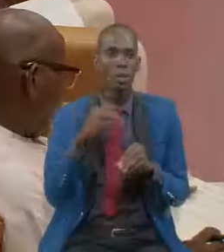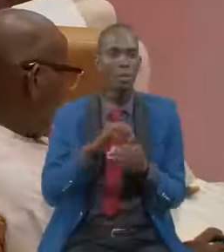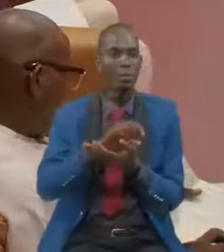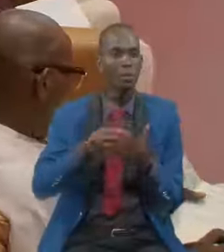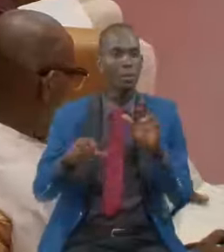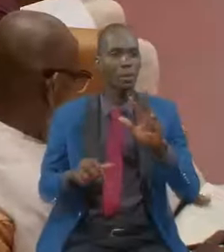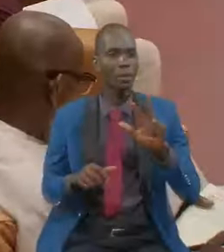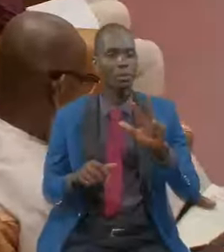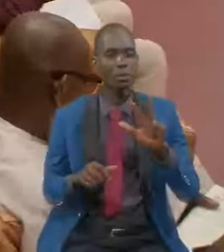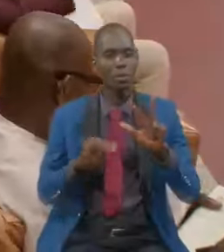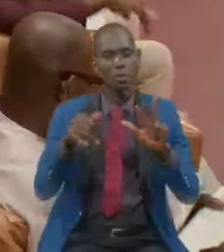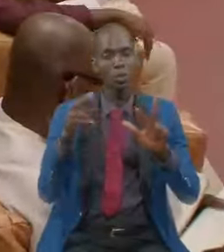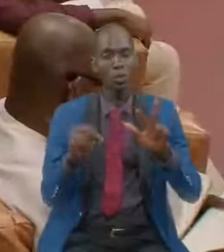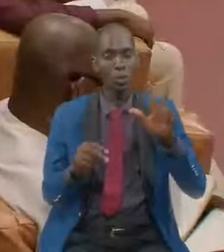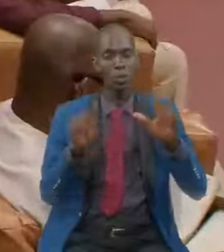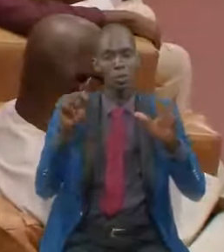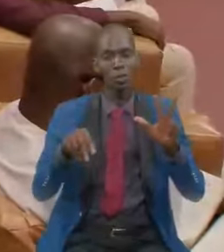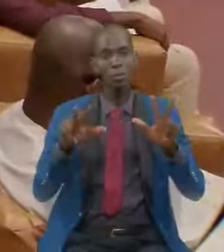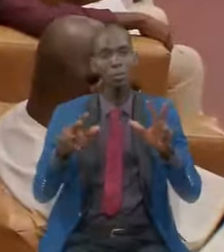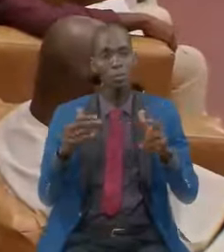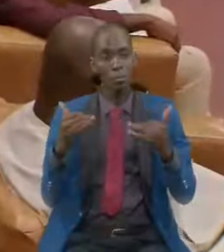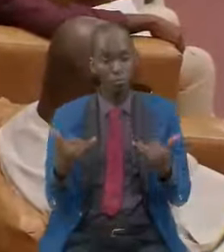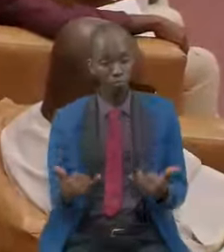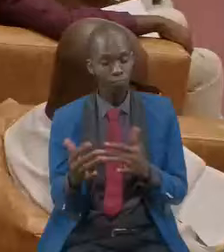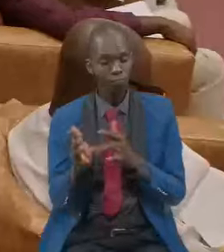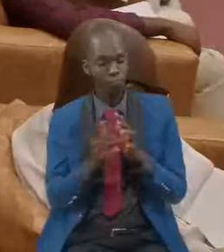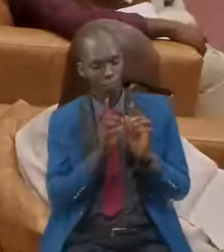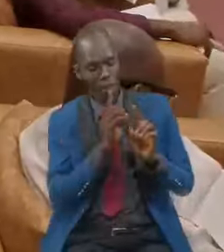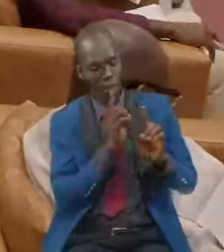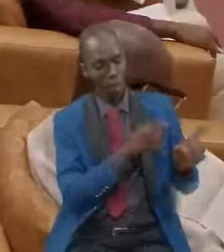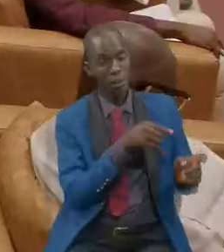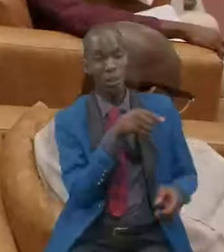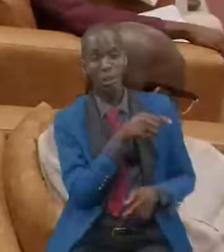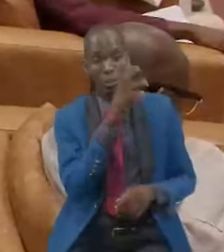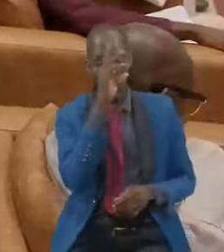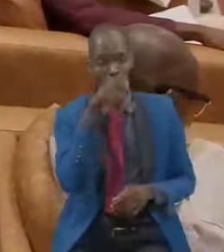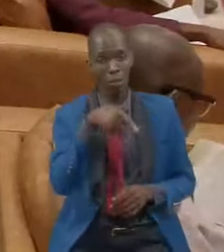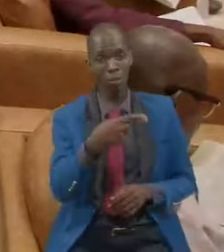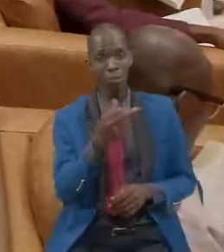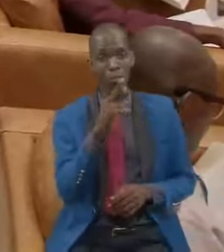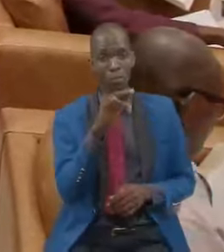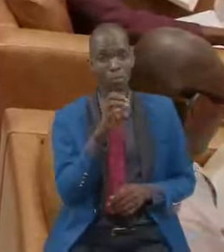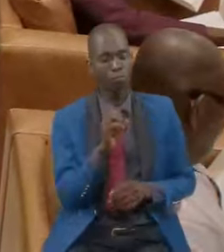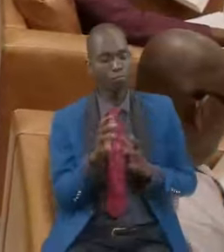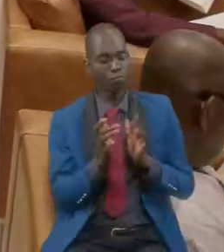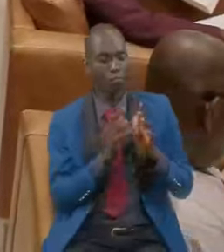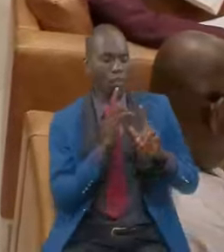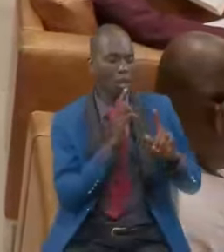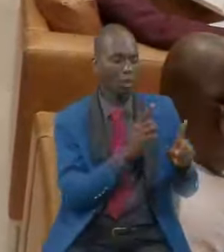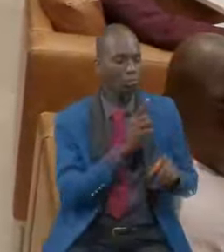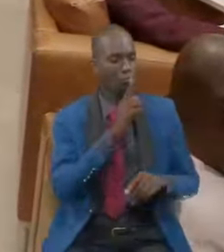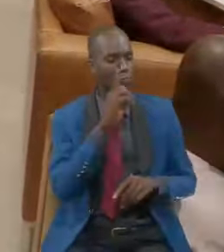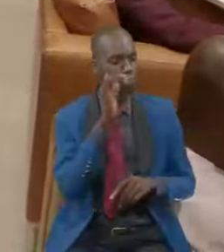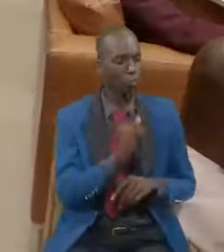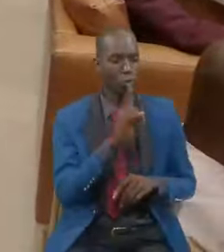Jesus now answered and said unto him, verily, verily, I say unto thee,